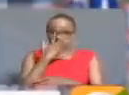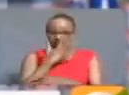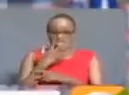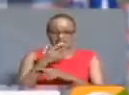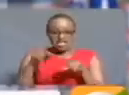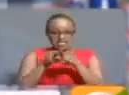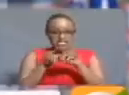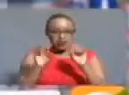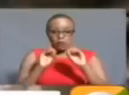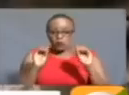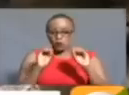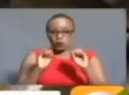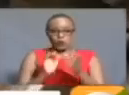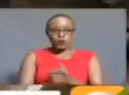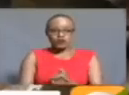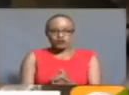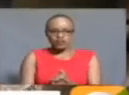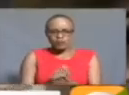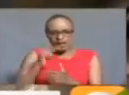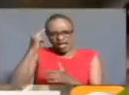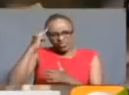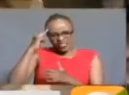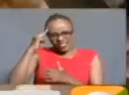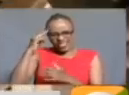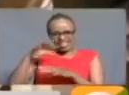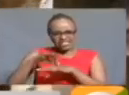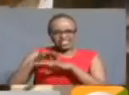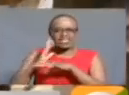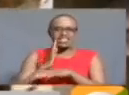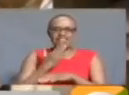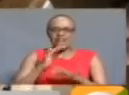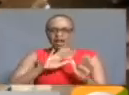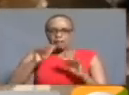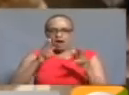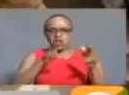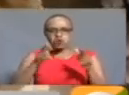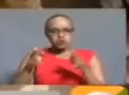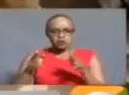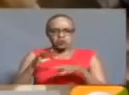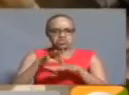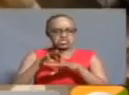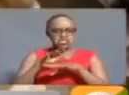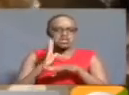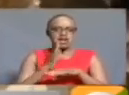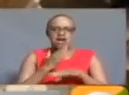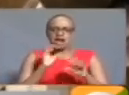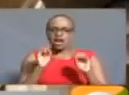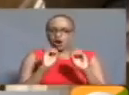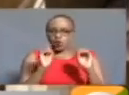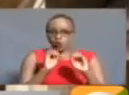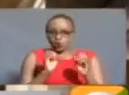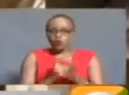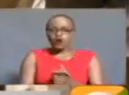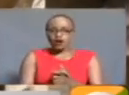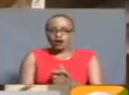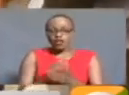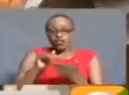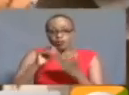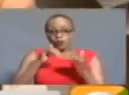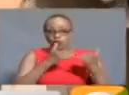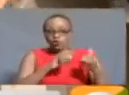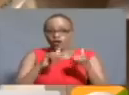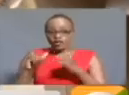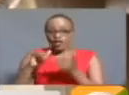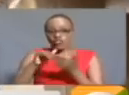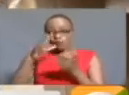haifanani. I don't think my skin color can go back to the normal skin color. And the more I try, the